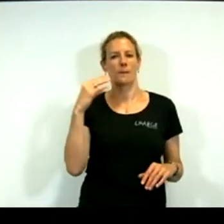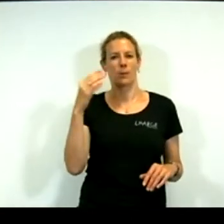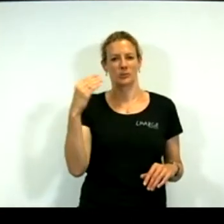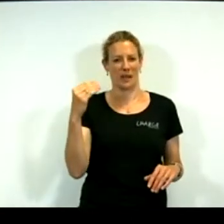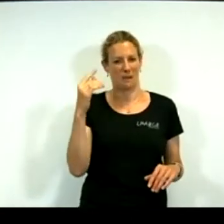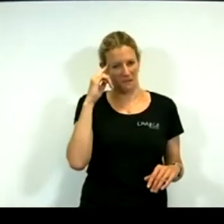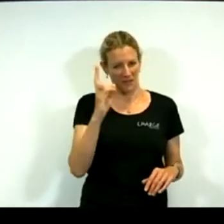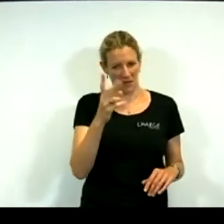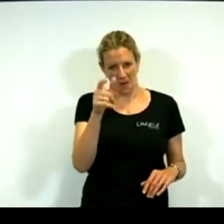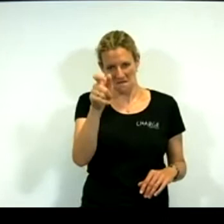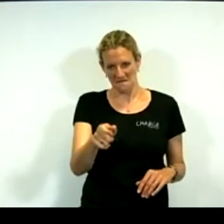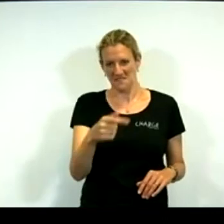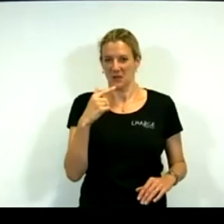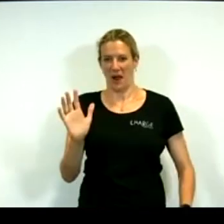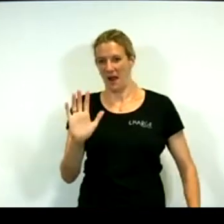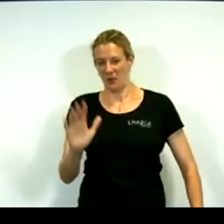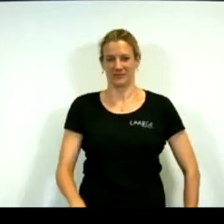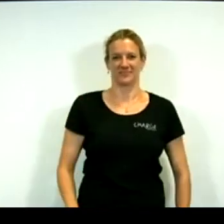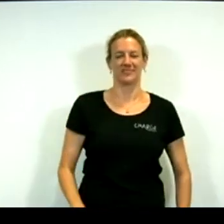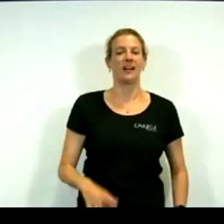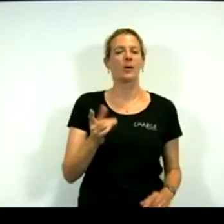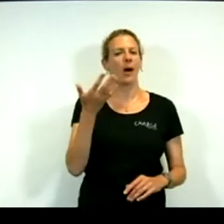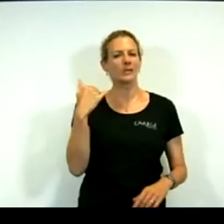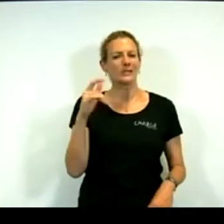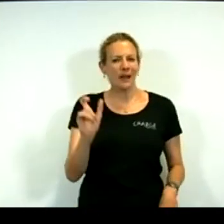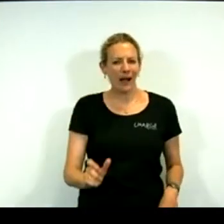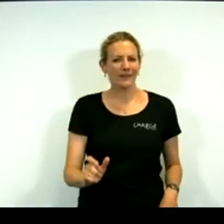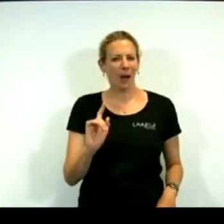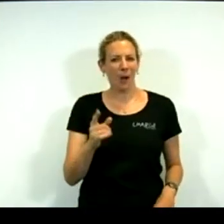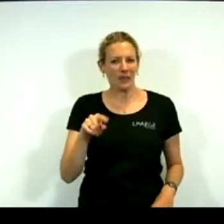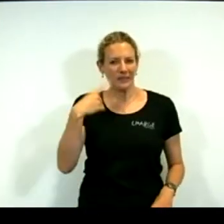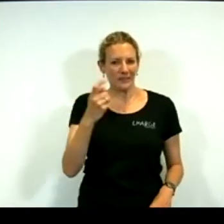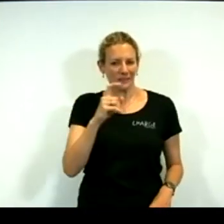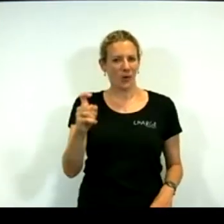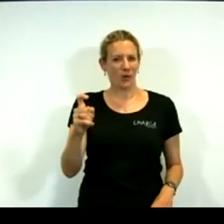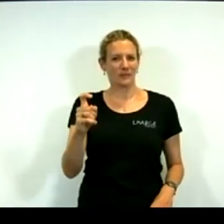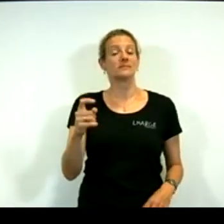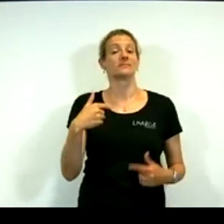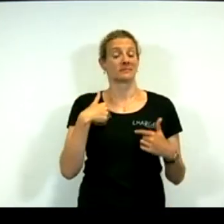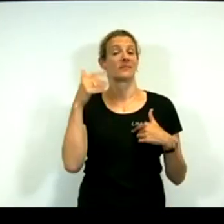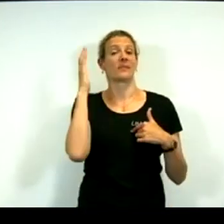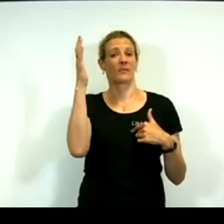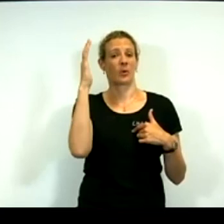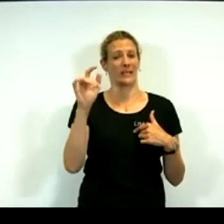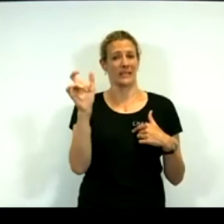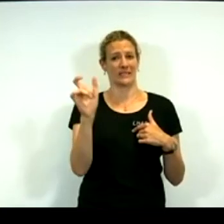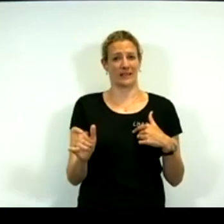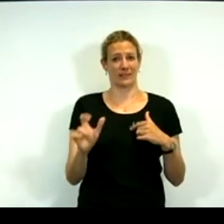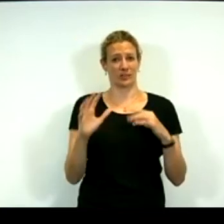And we also have somebody from Italy. I have to talk next week about an Italian charge conference, I